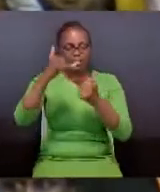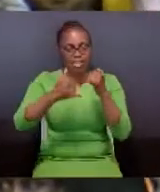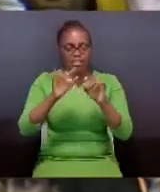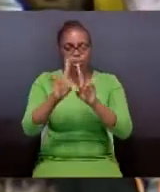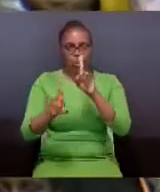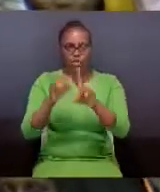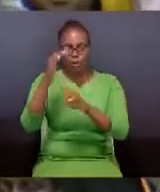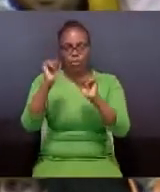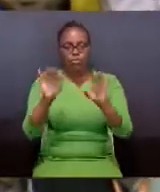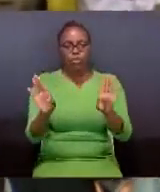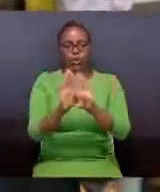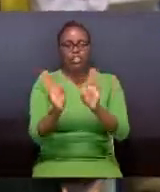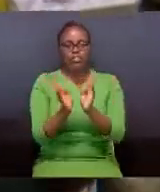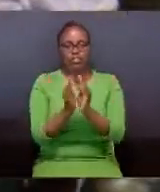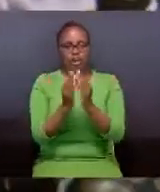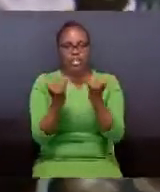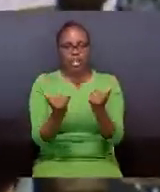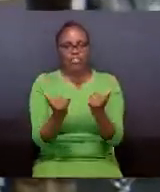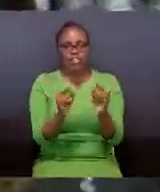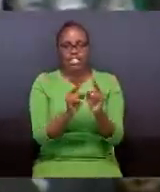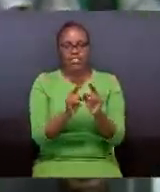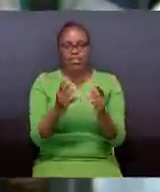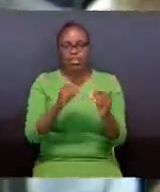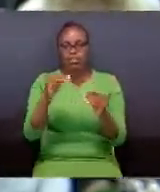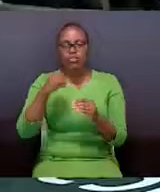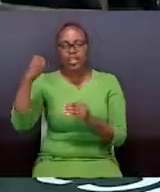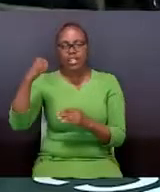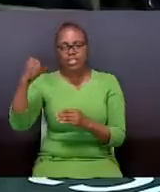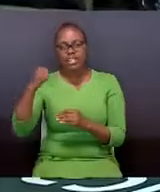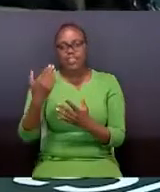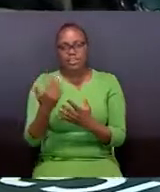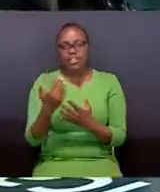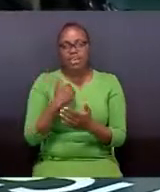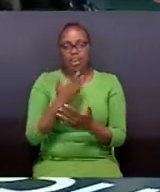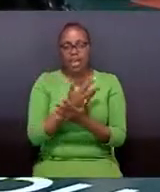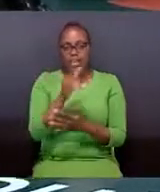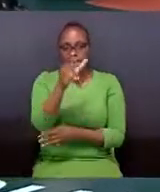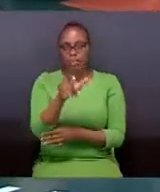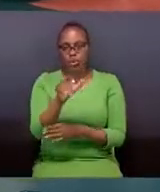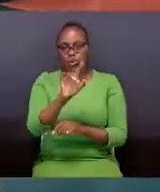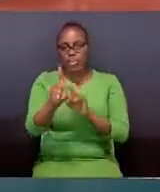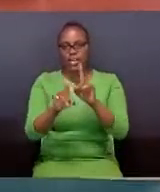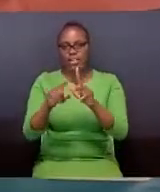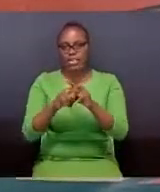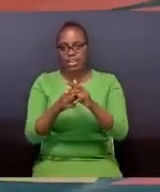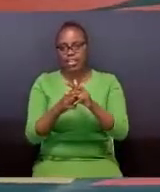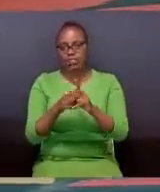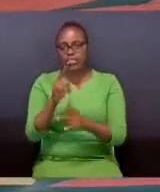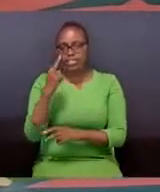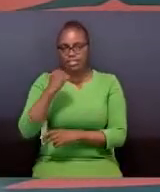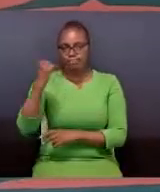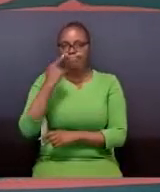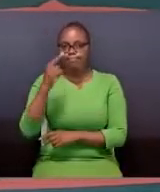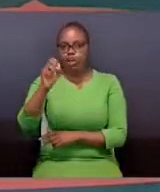so that we can close off our session this morning. So I'm going to come to the other side of the room that I haven't visited. We can start on this side,